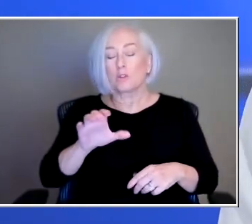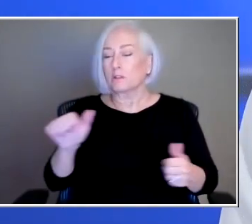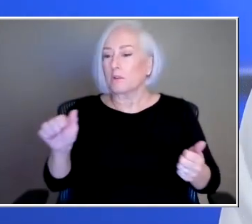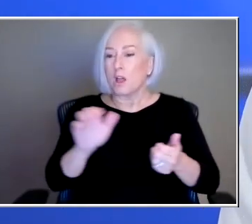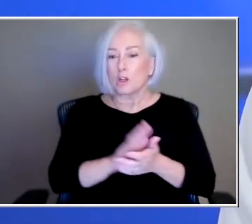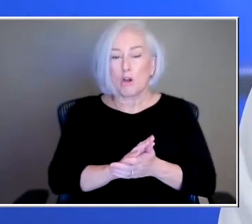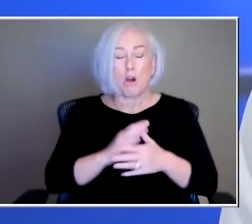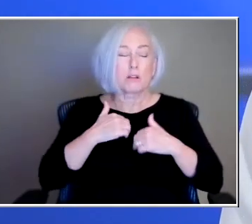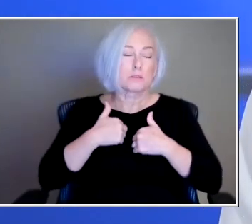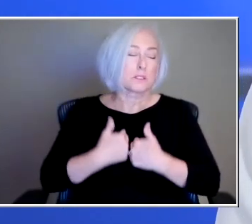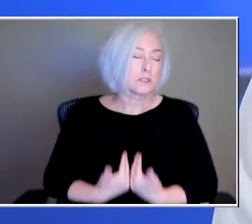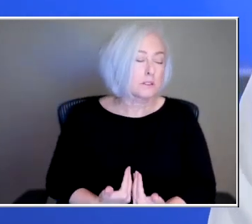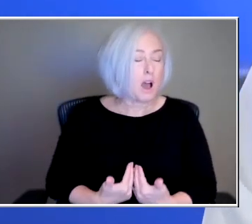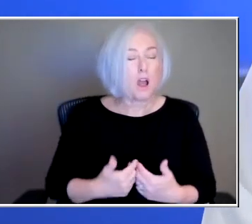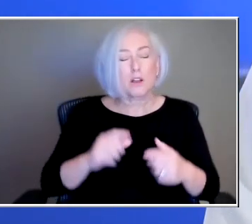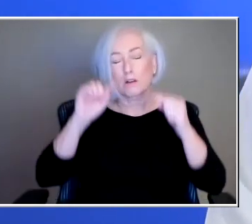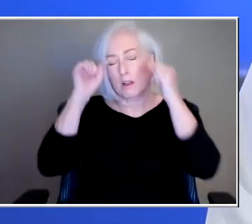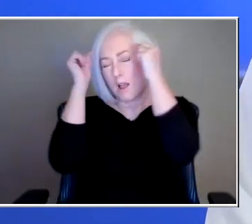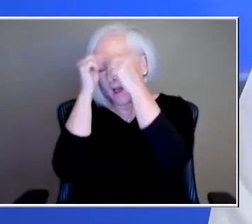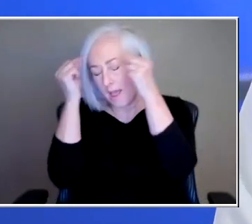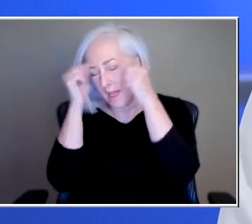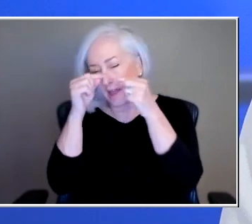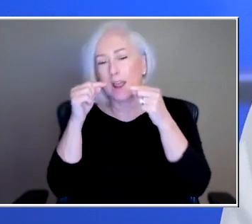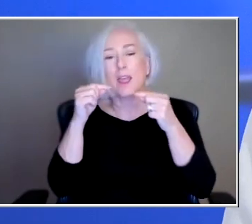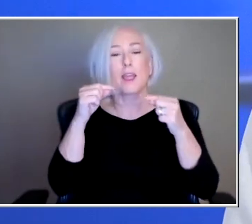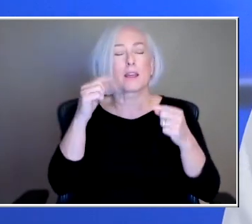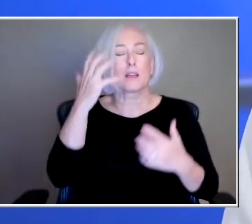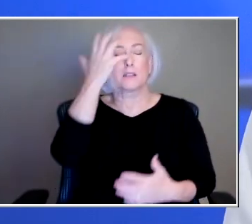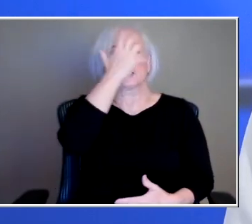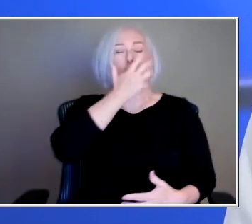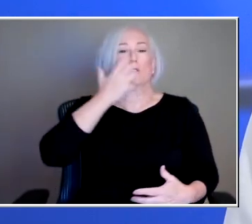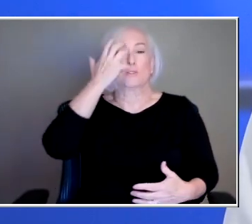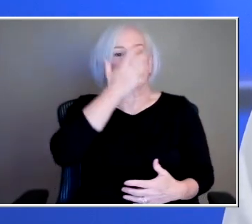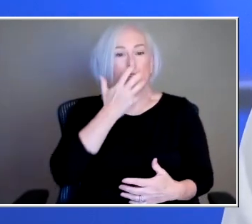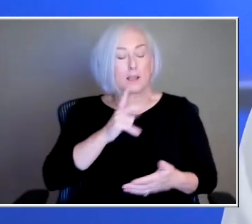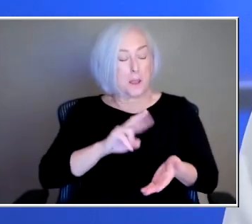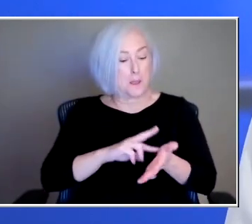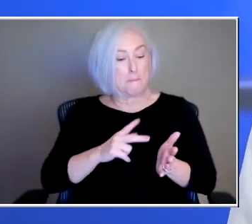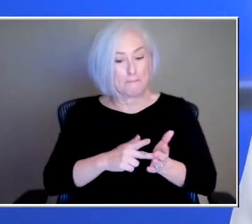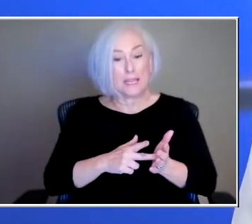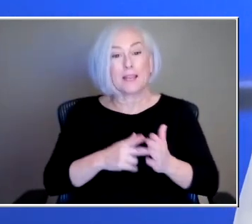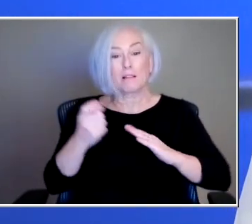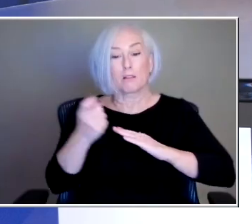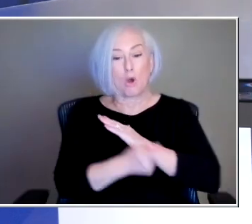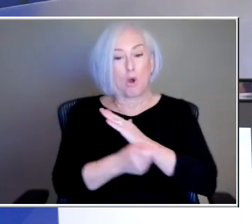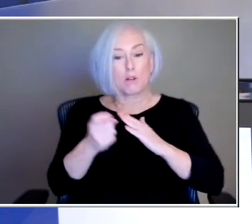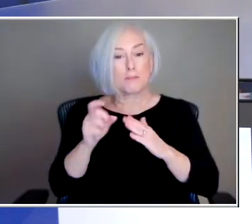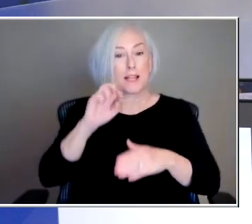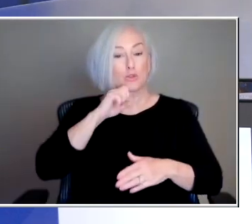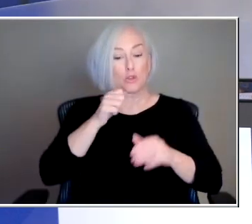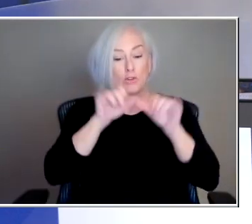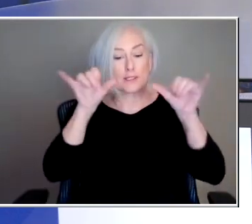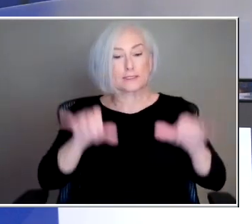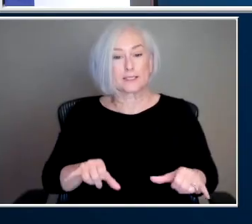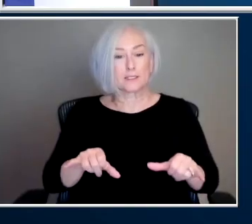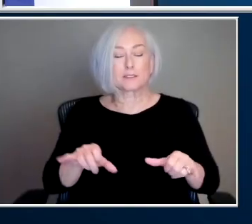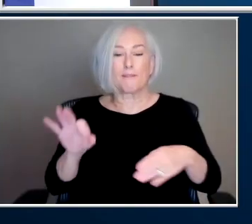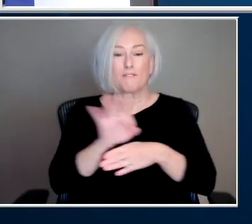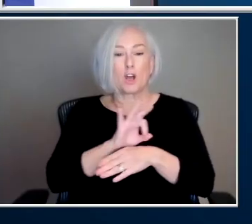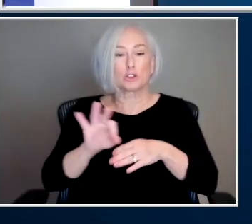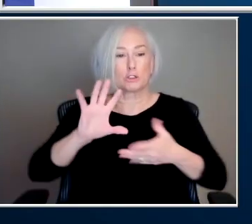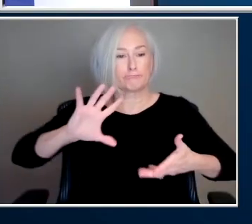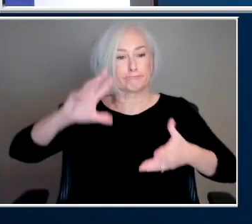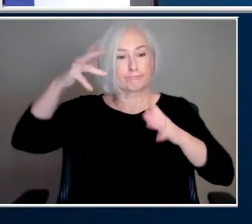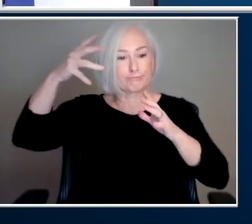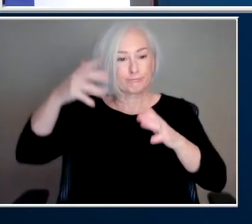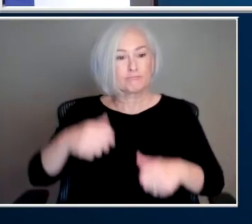really, it comes down to that autonomic nervous system not functioning the way that it typically does. Mikayla, you had mentioned when I first met you, you couldn't